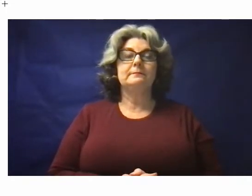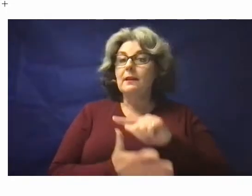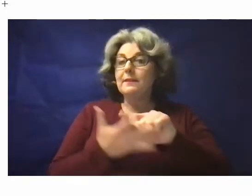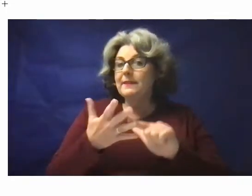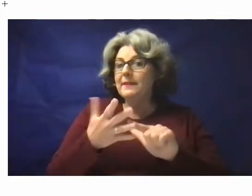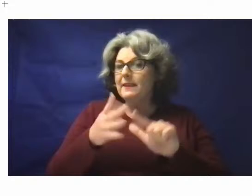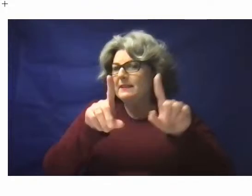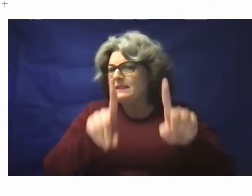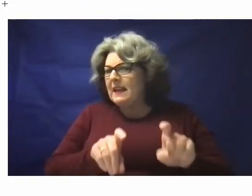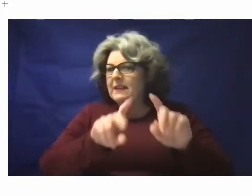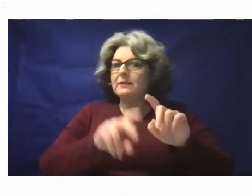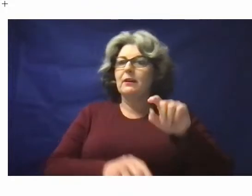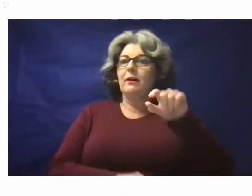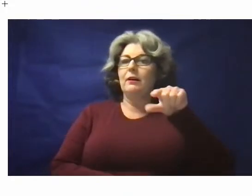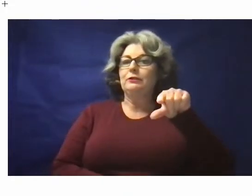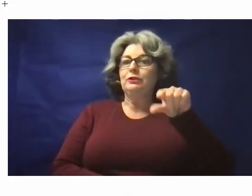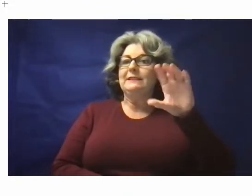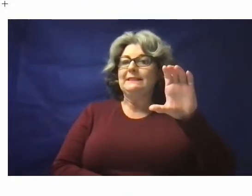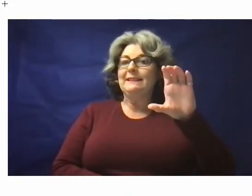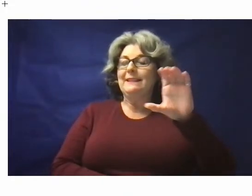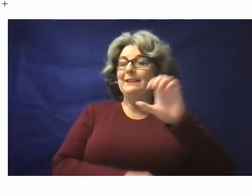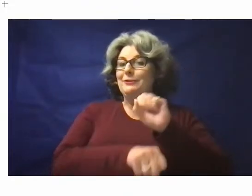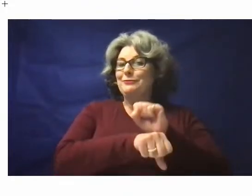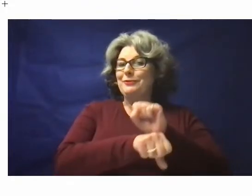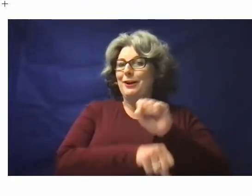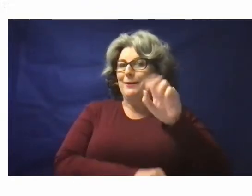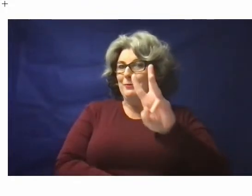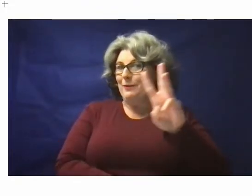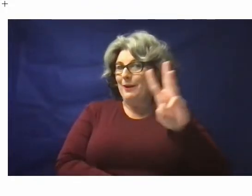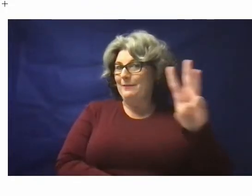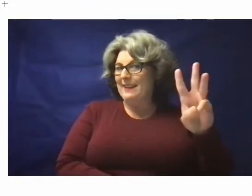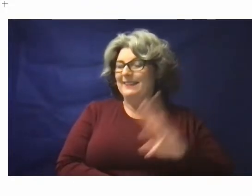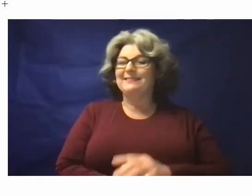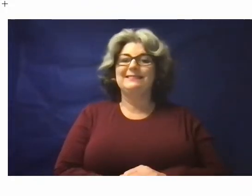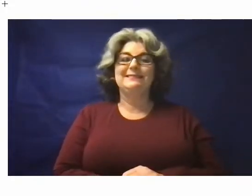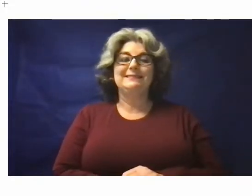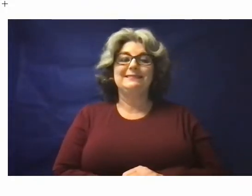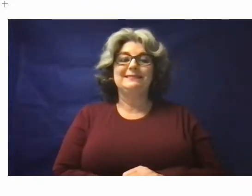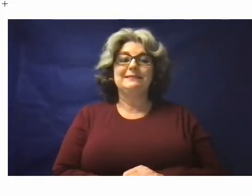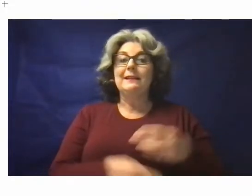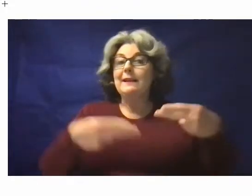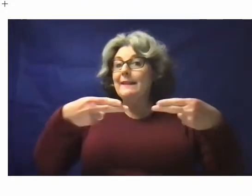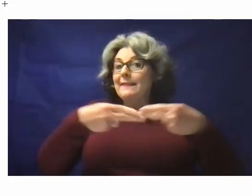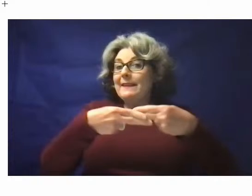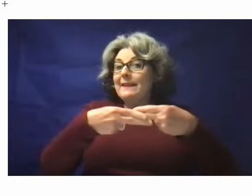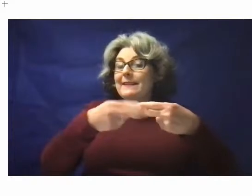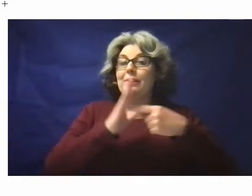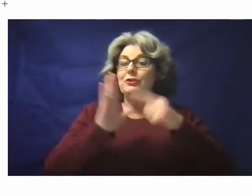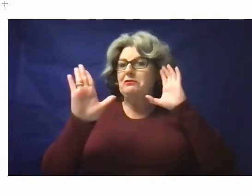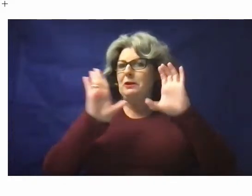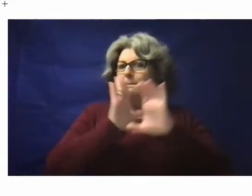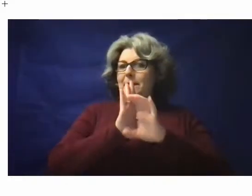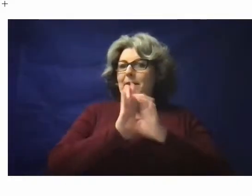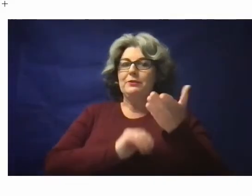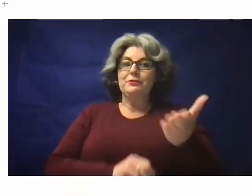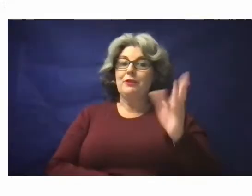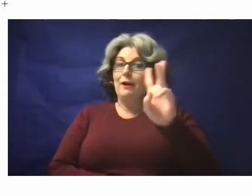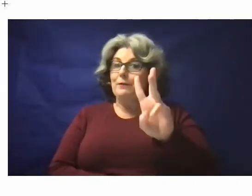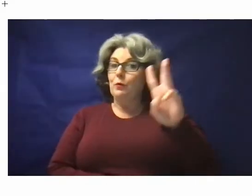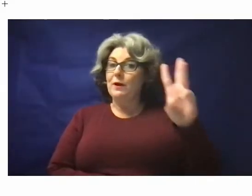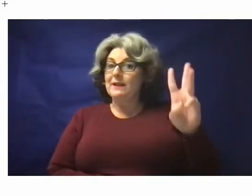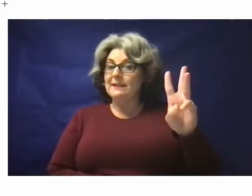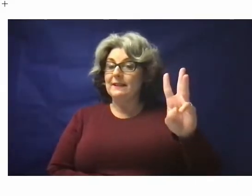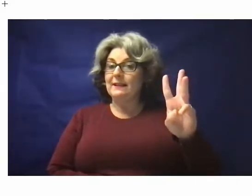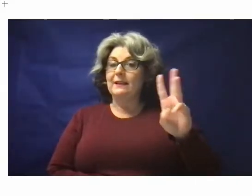GC Jobs website. Okay, so the next slide is showing a screenshot of our website on